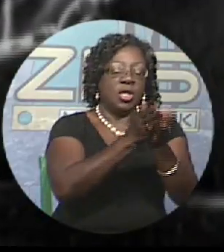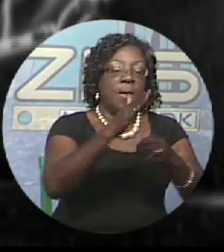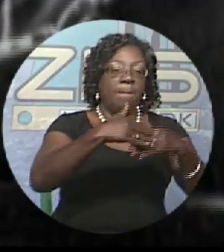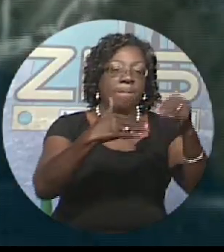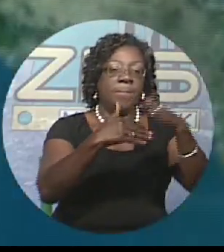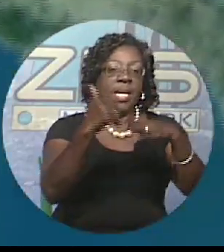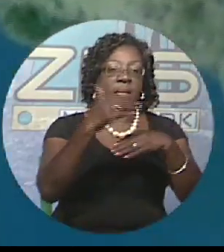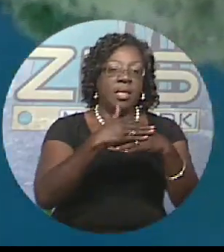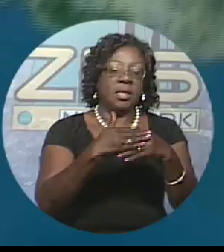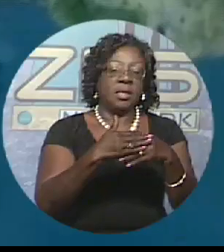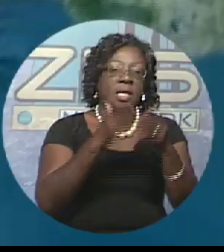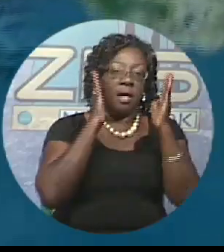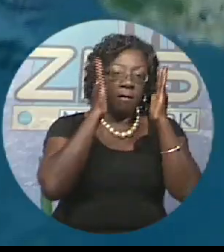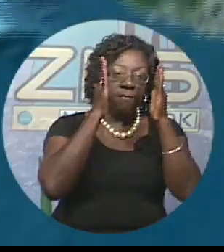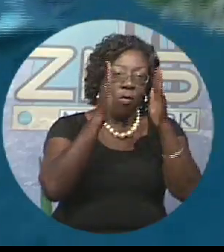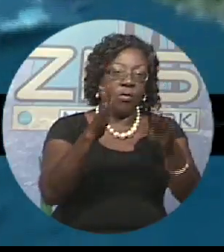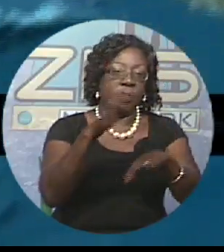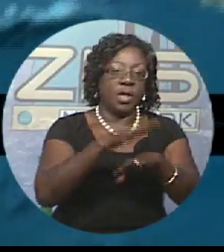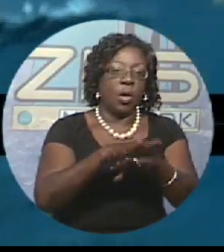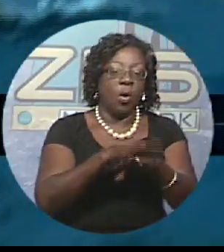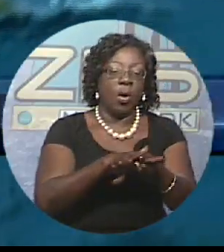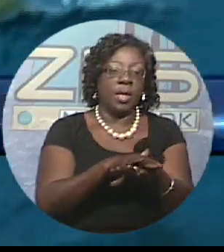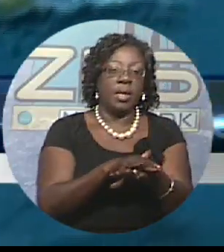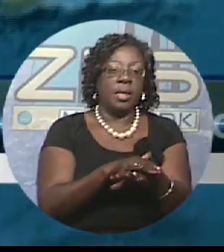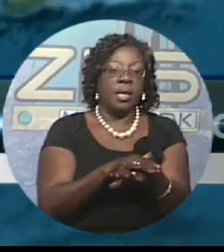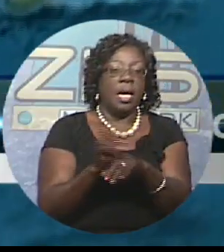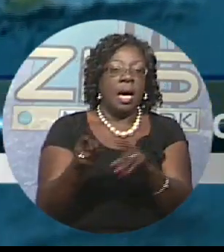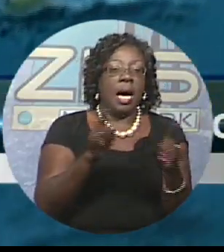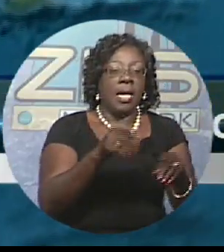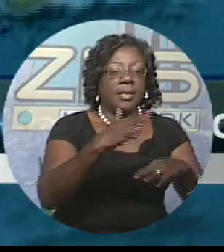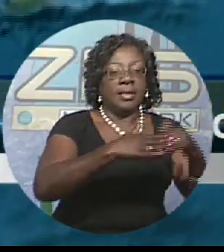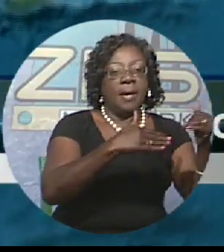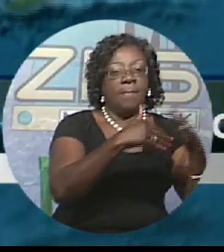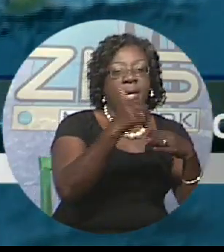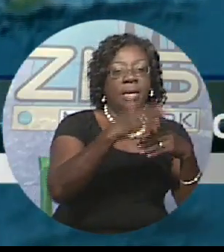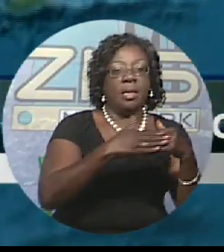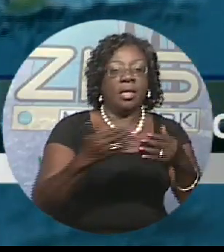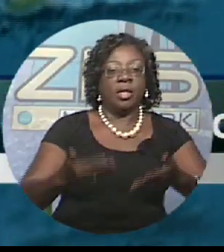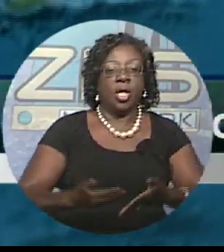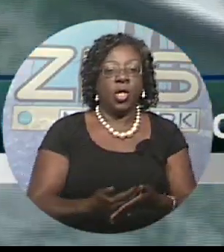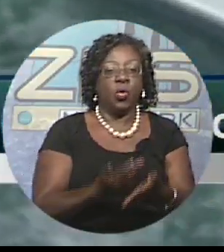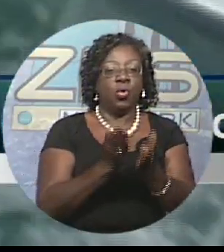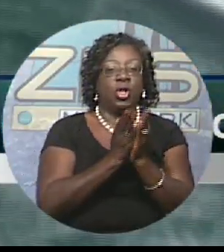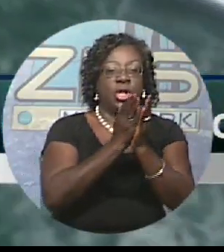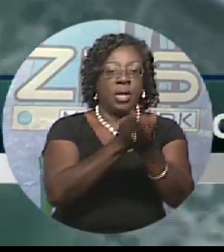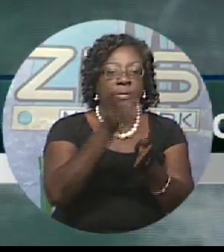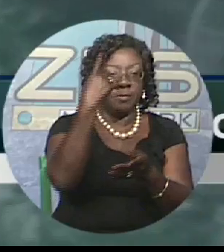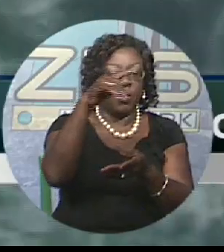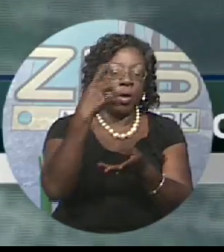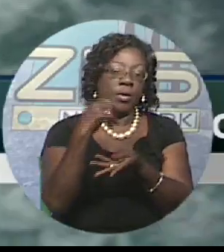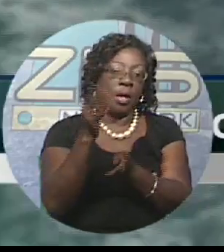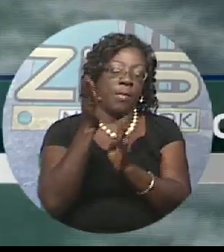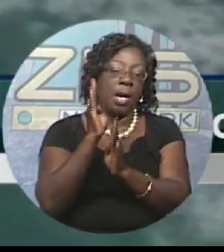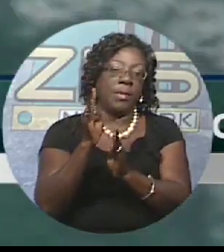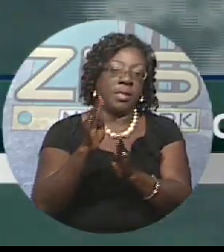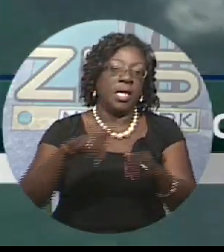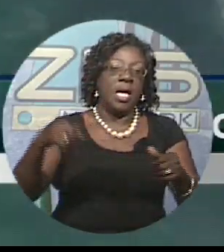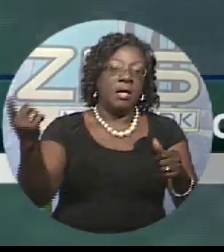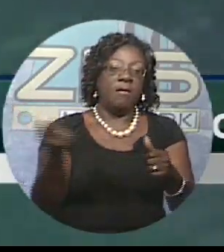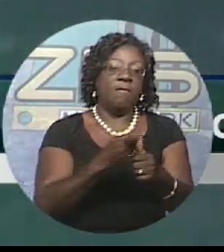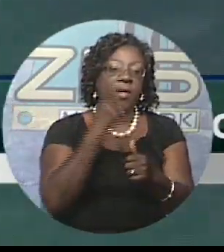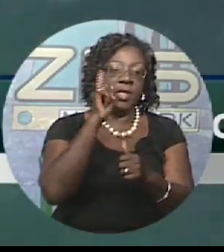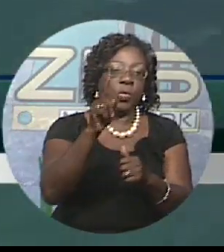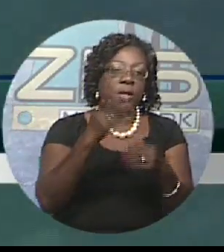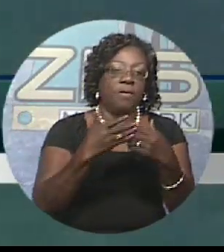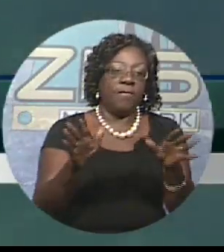Ord want to accomplish for the Royal Bahamas Defense Force's multi-million-dollar Sandy Bottom project. The first vessel, the HMBS